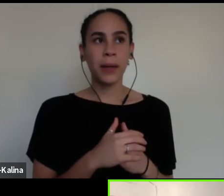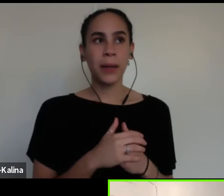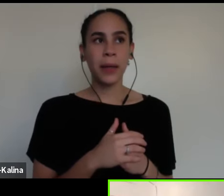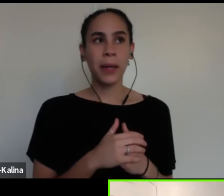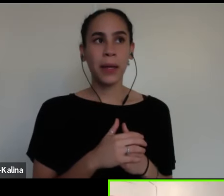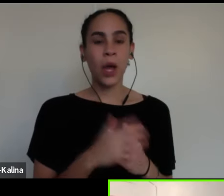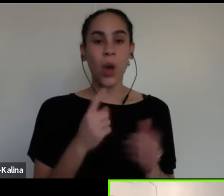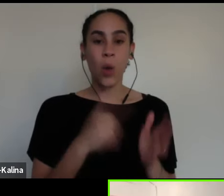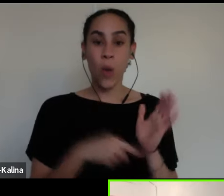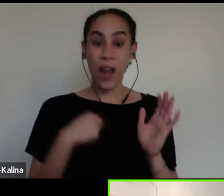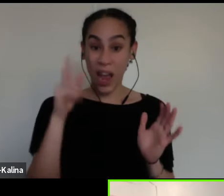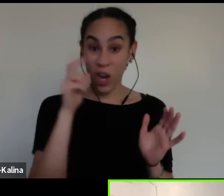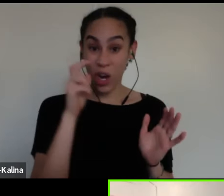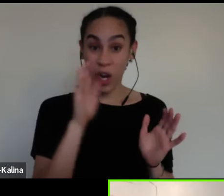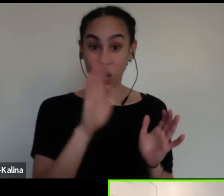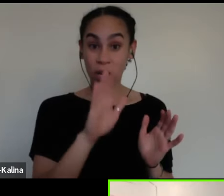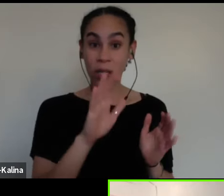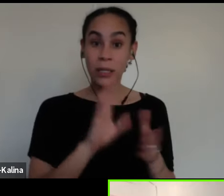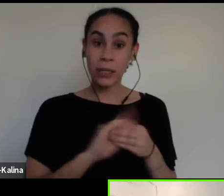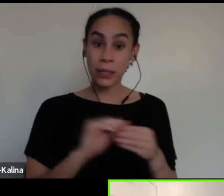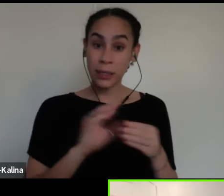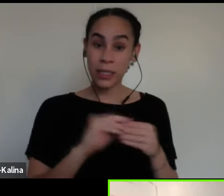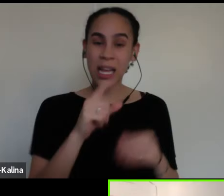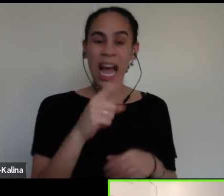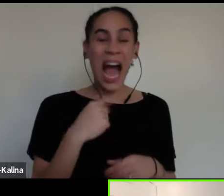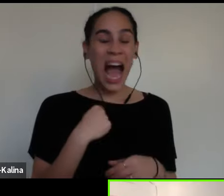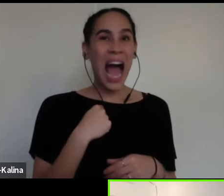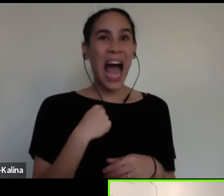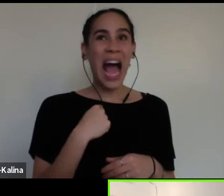I have to believe is crushing self-doubt.